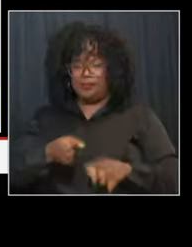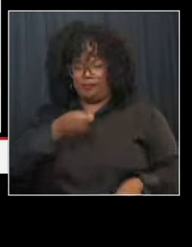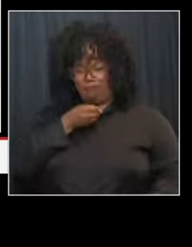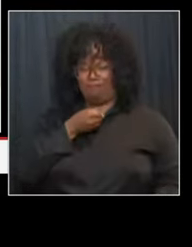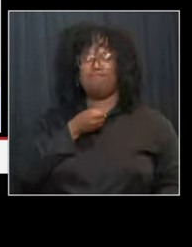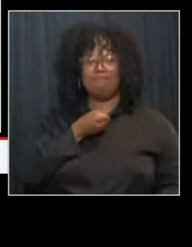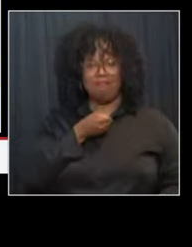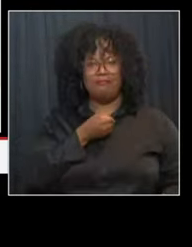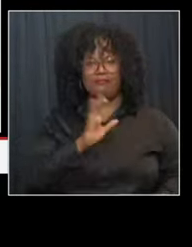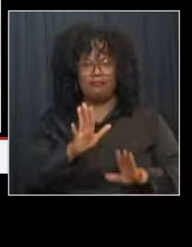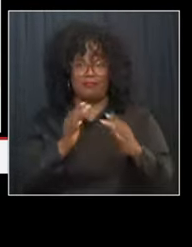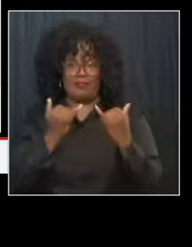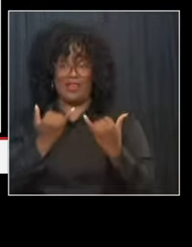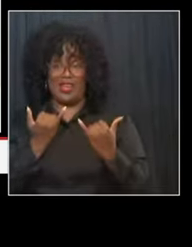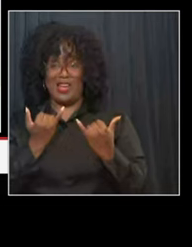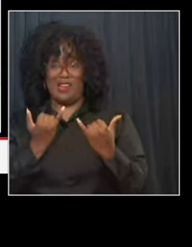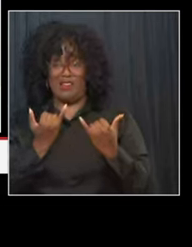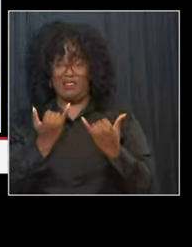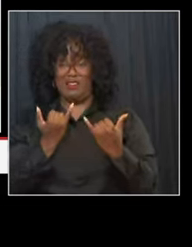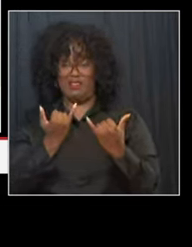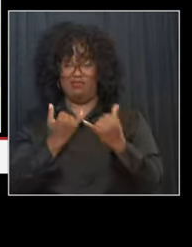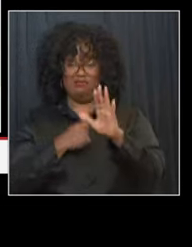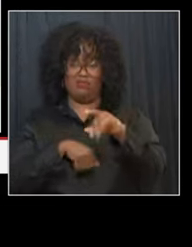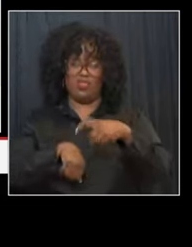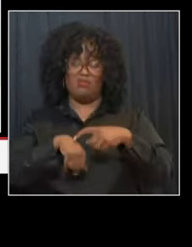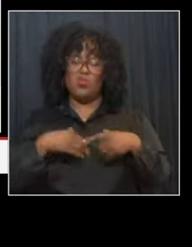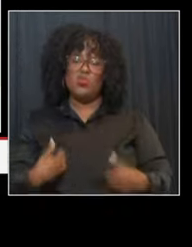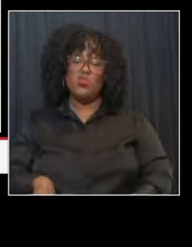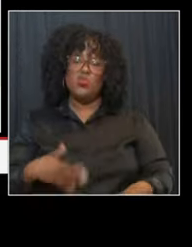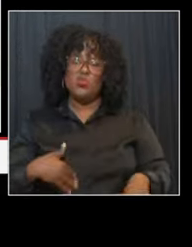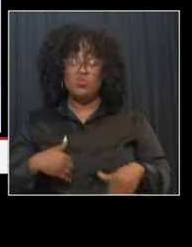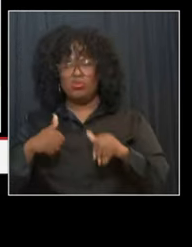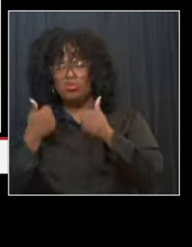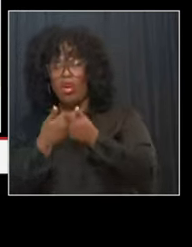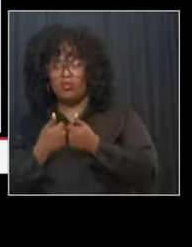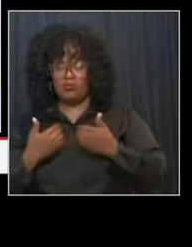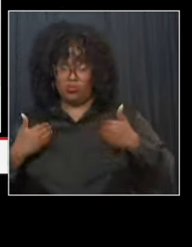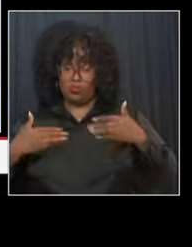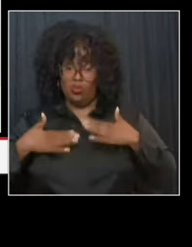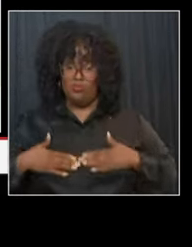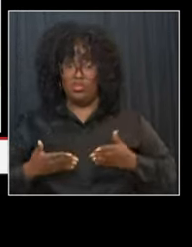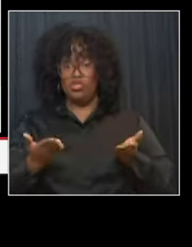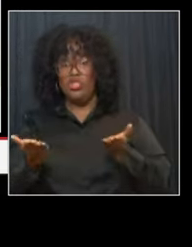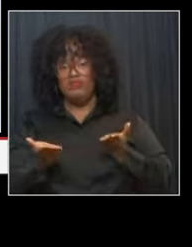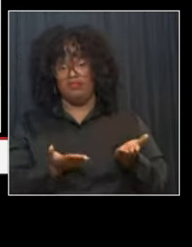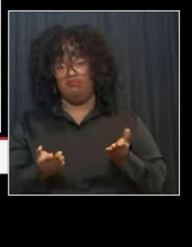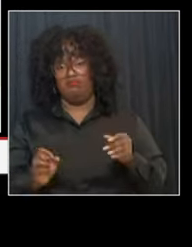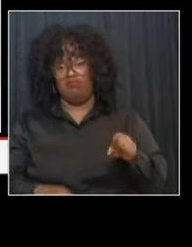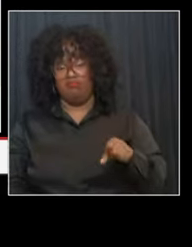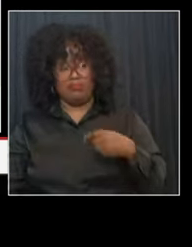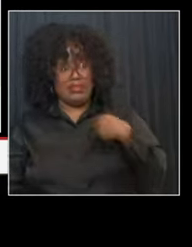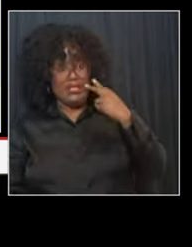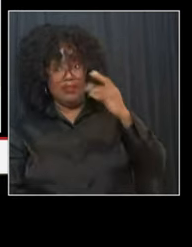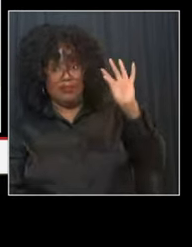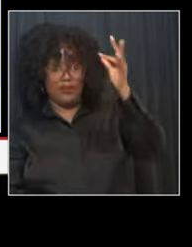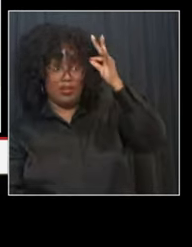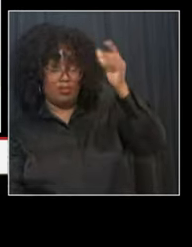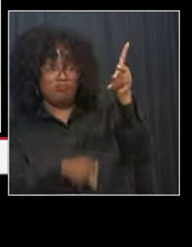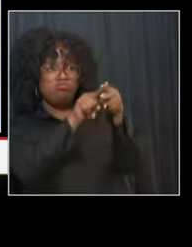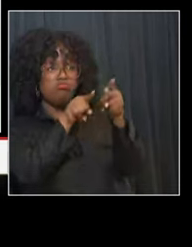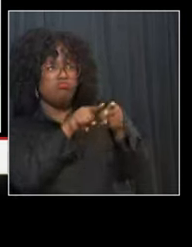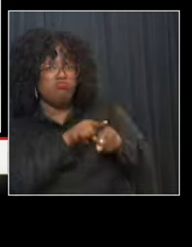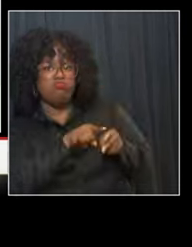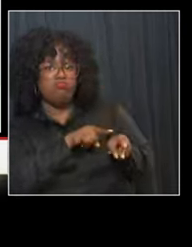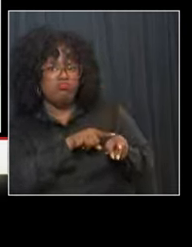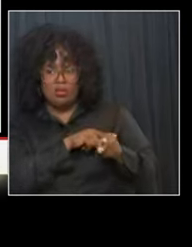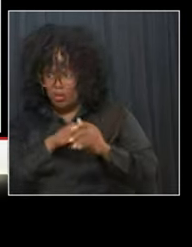challenging time for health and human services, especially healthcare, given what's going on at the federal level. The mayor was able to make some